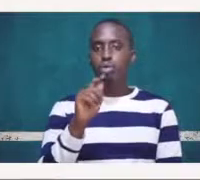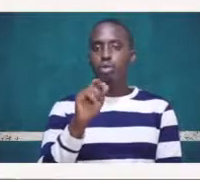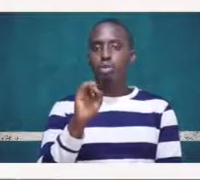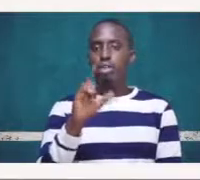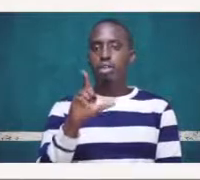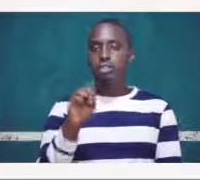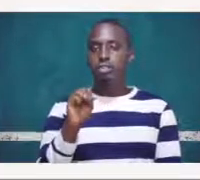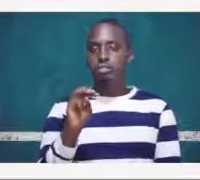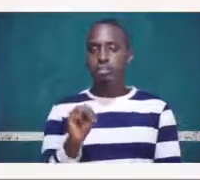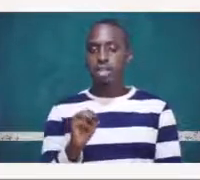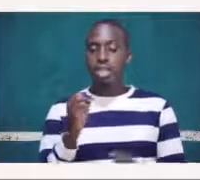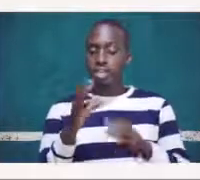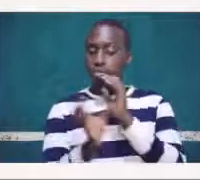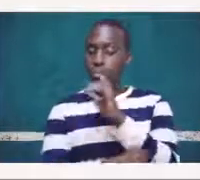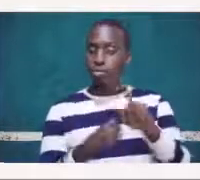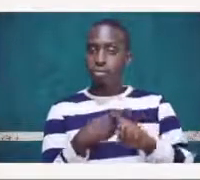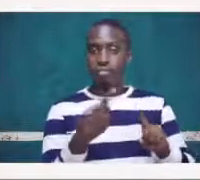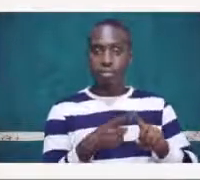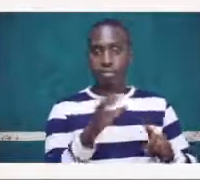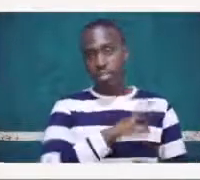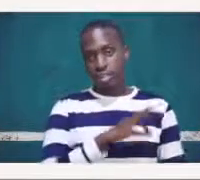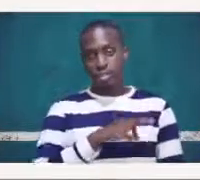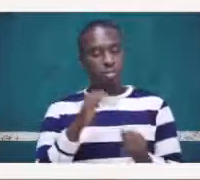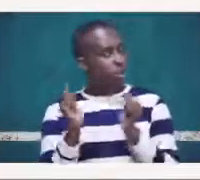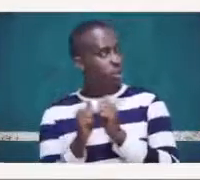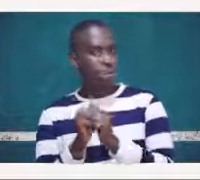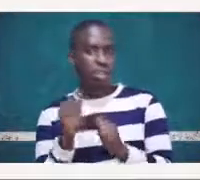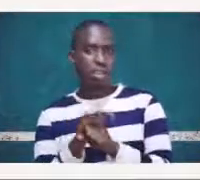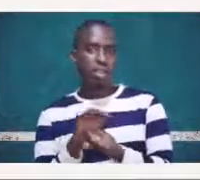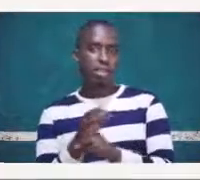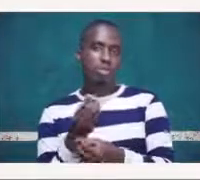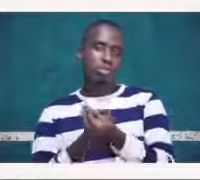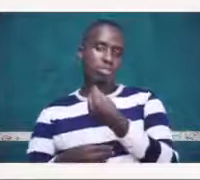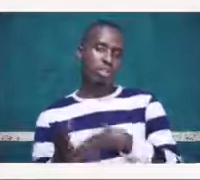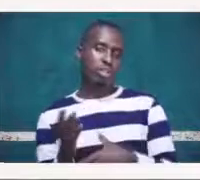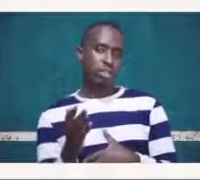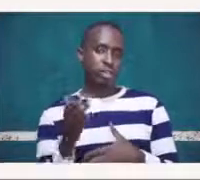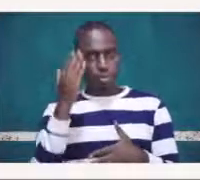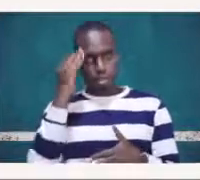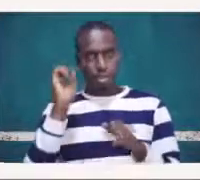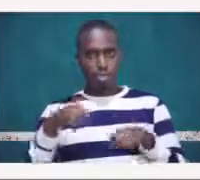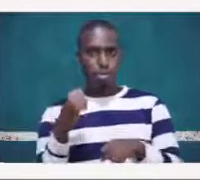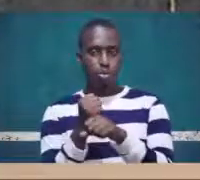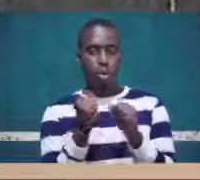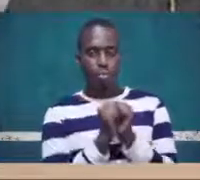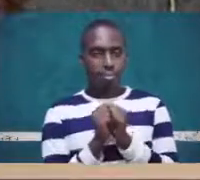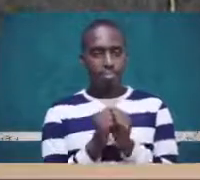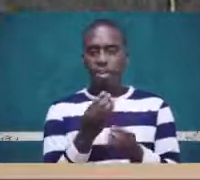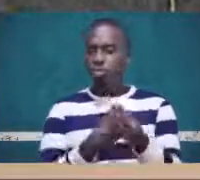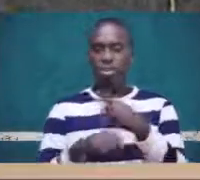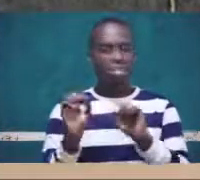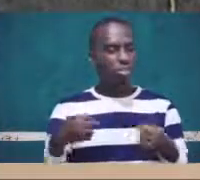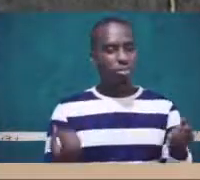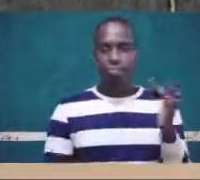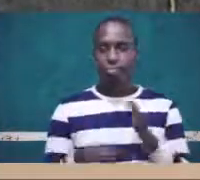have different interests, it will be difficult for trade. It will be difficult to trade together. Trade will not be